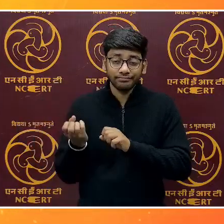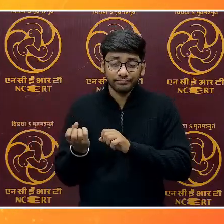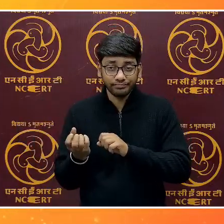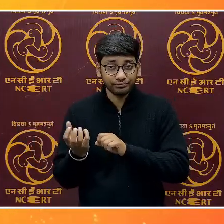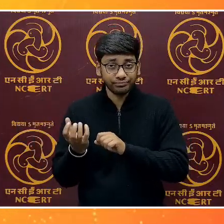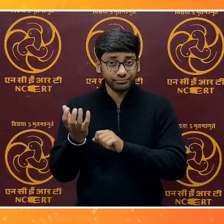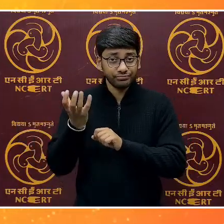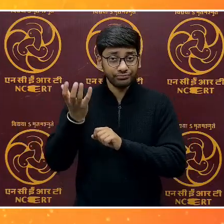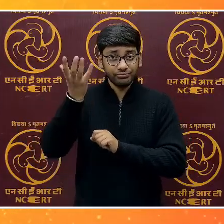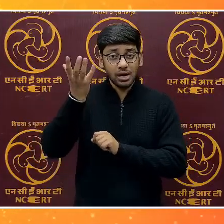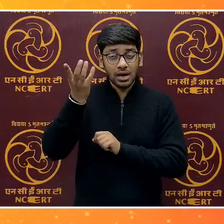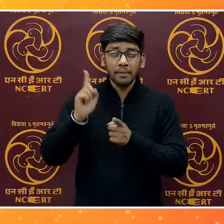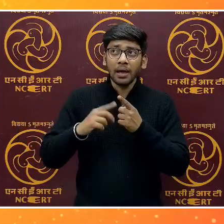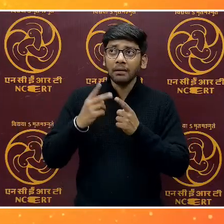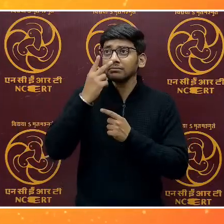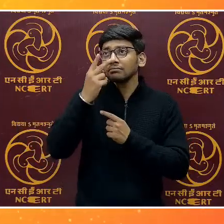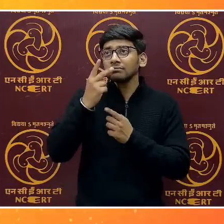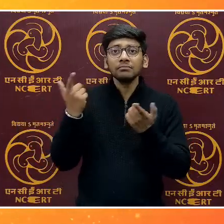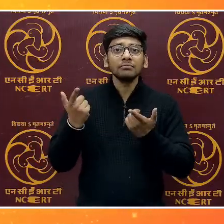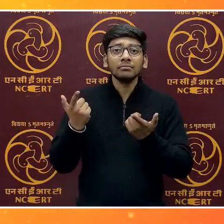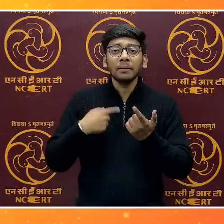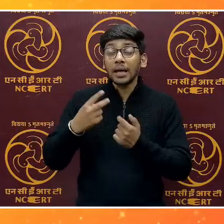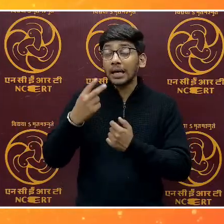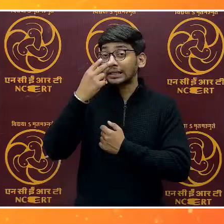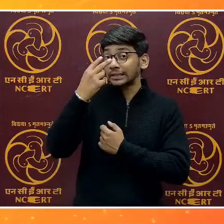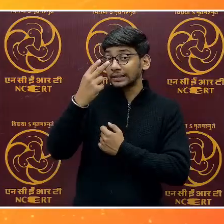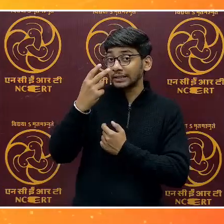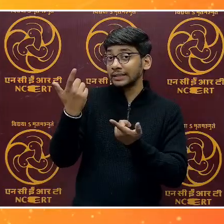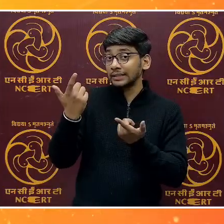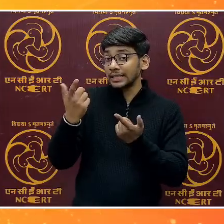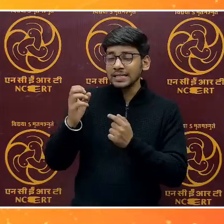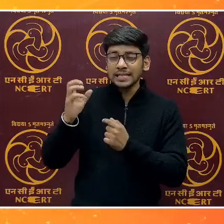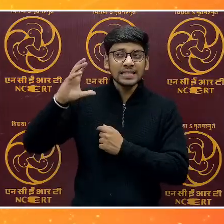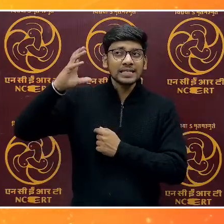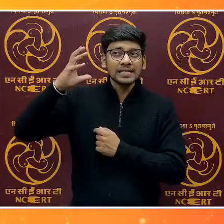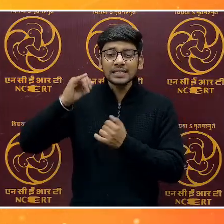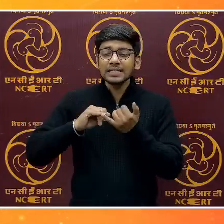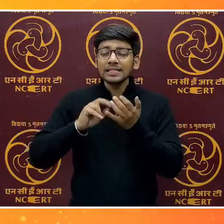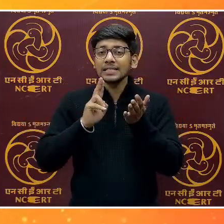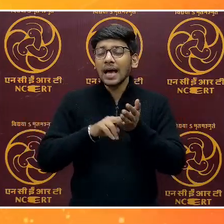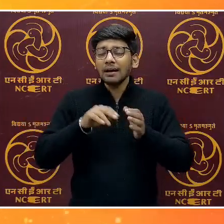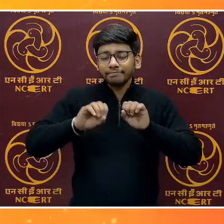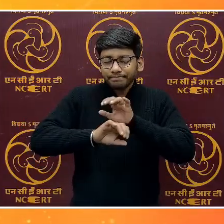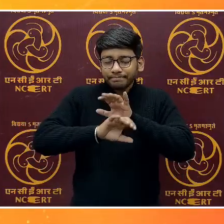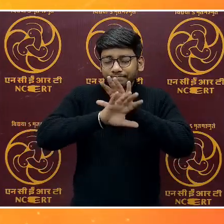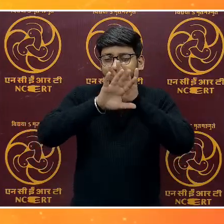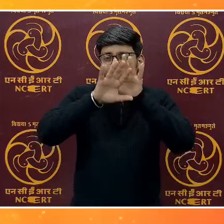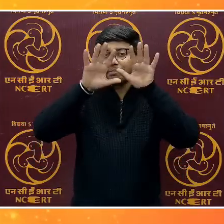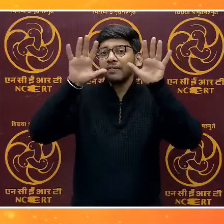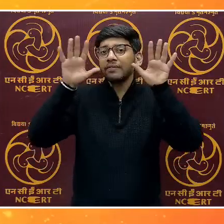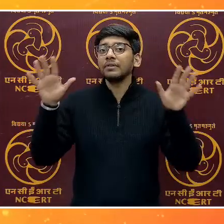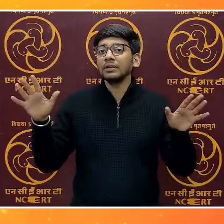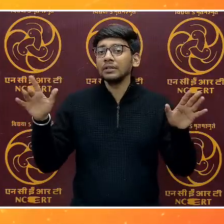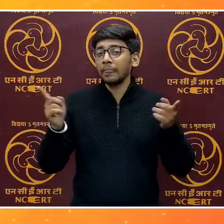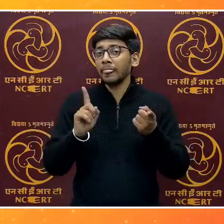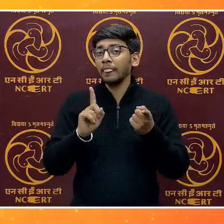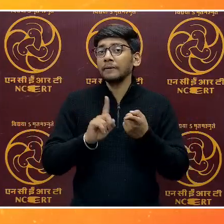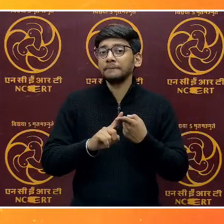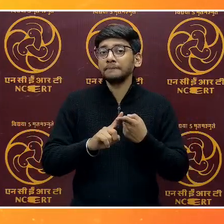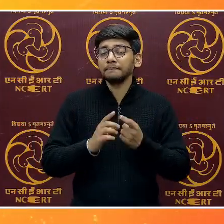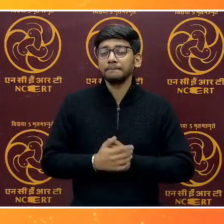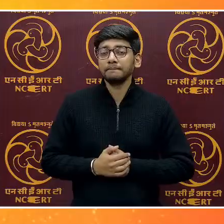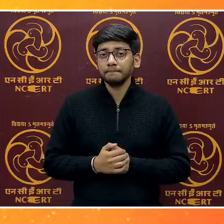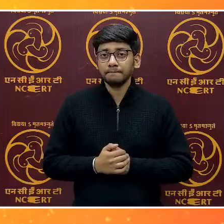my eyes, what do I see? I see The sun shining down on me. Yes, of